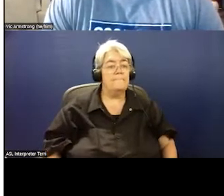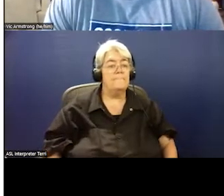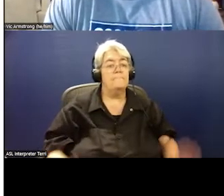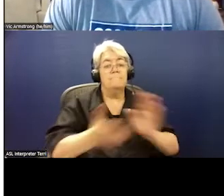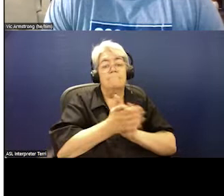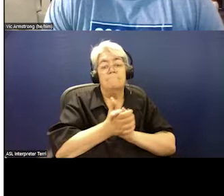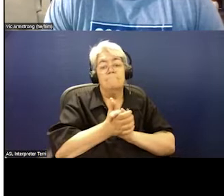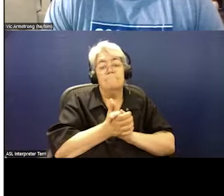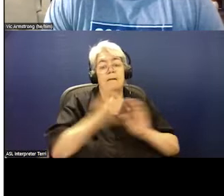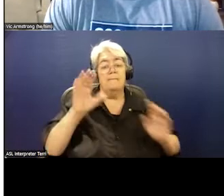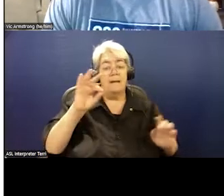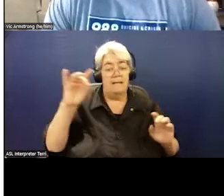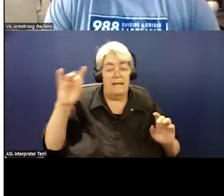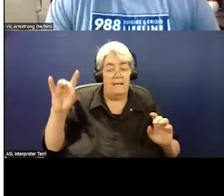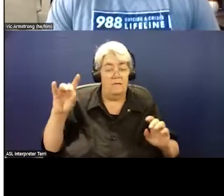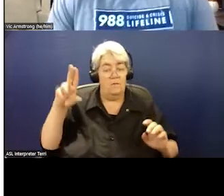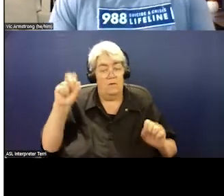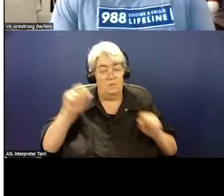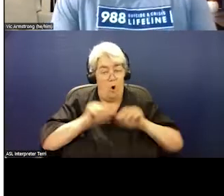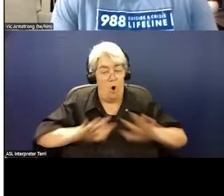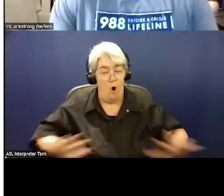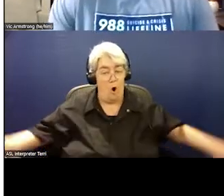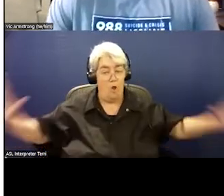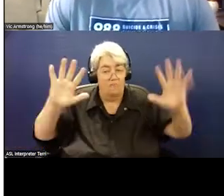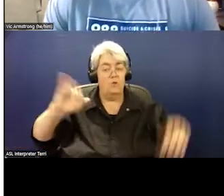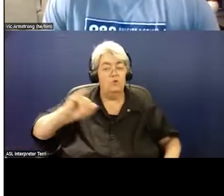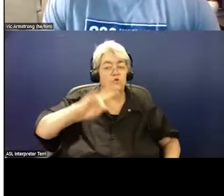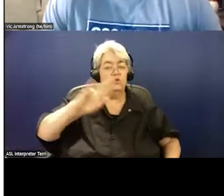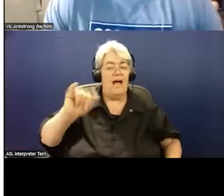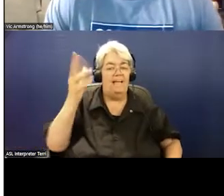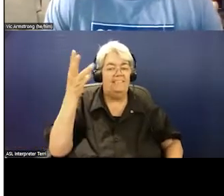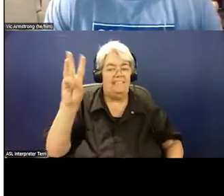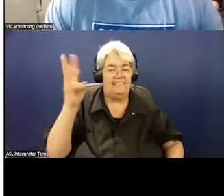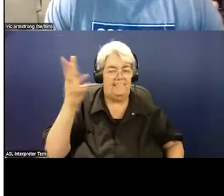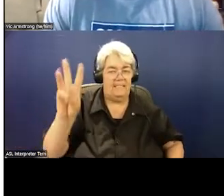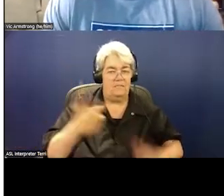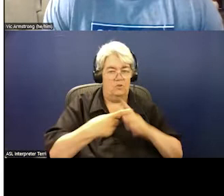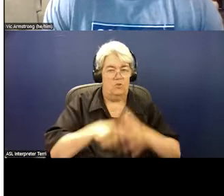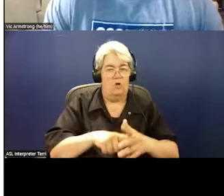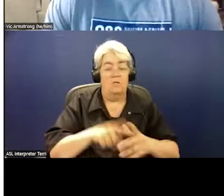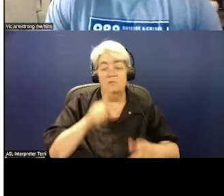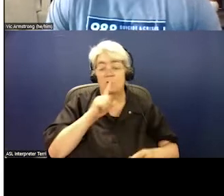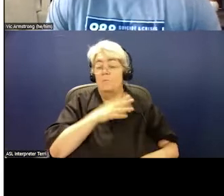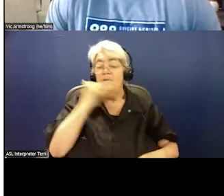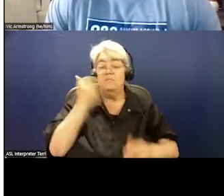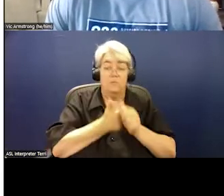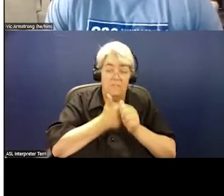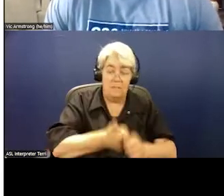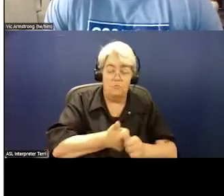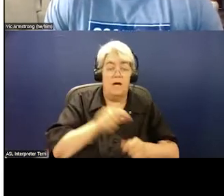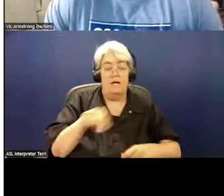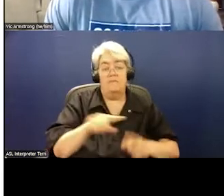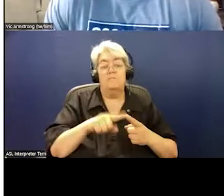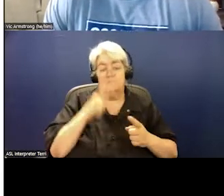988 will be available nationwide on July 16th, and the best way for you to stay up to date with that is, one, make sure that you do check